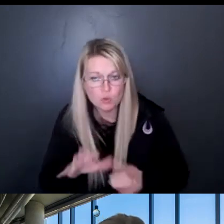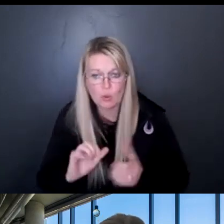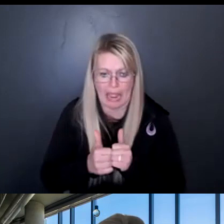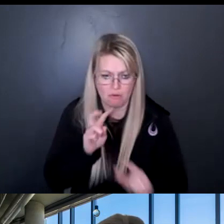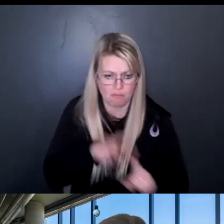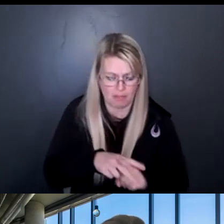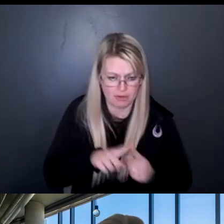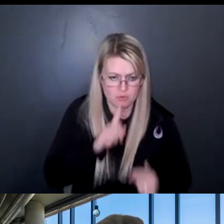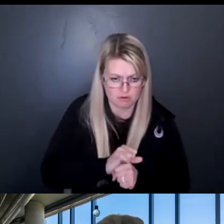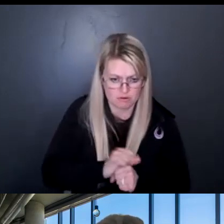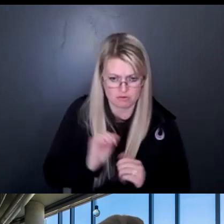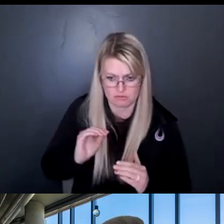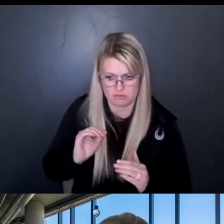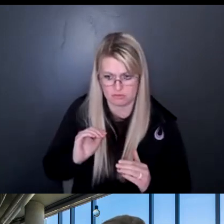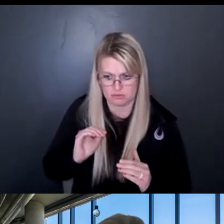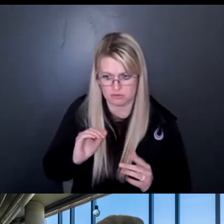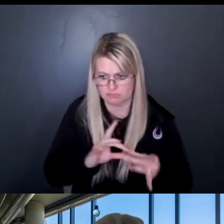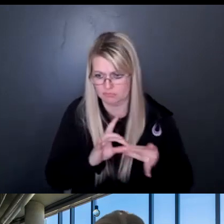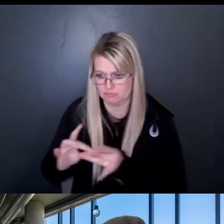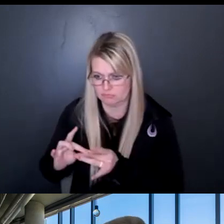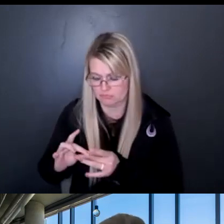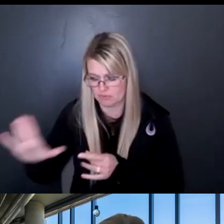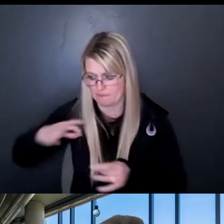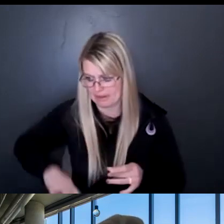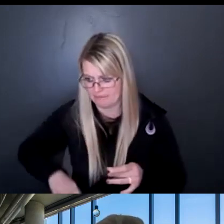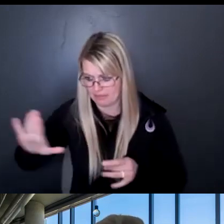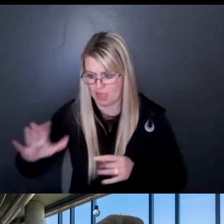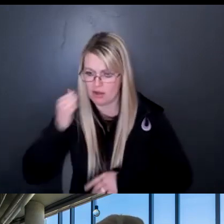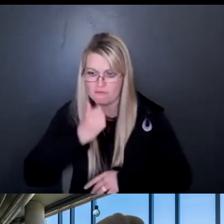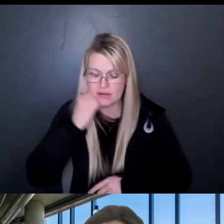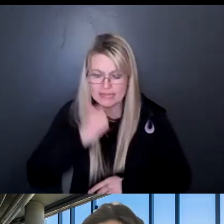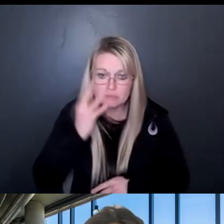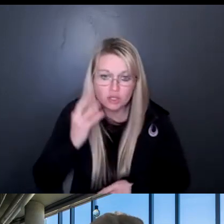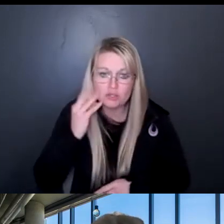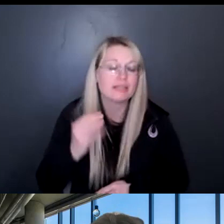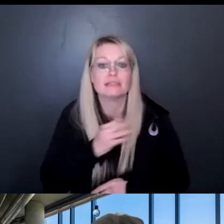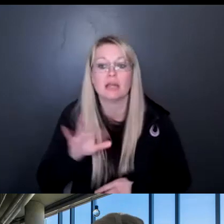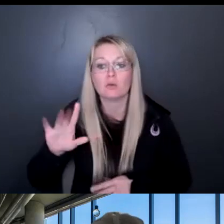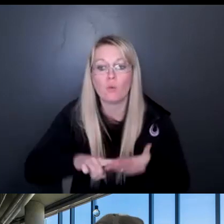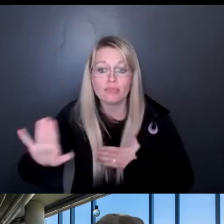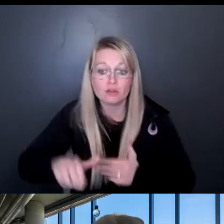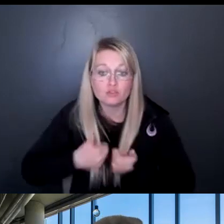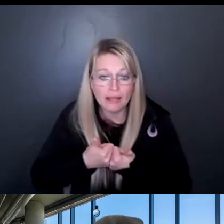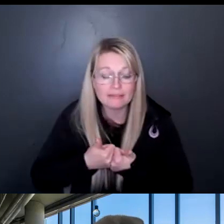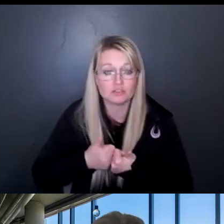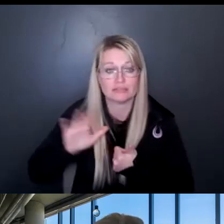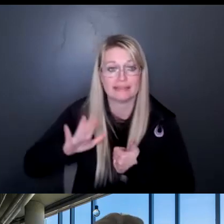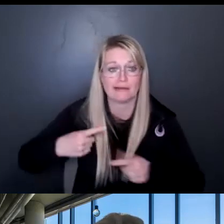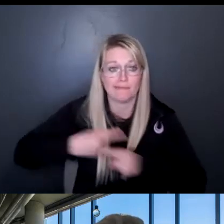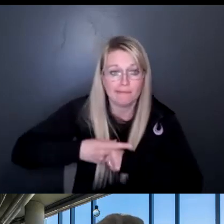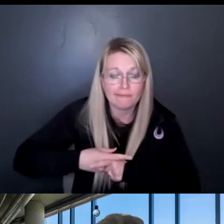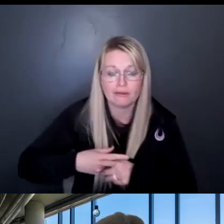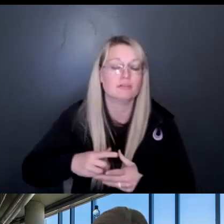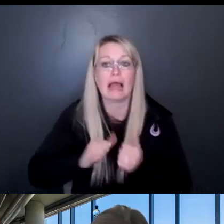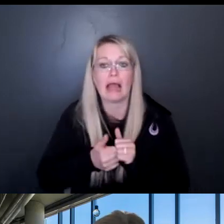to truly mirror and really benefit their kind of day-to-day experience, and what their challenges and barriers are and how that has